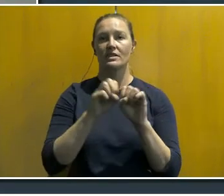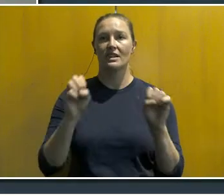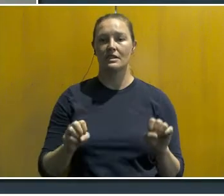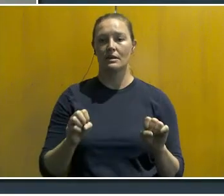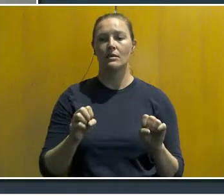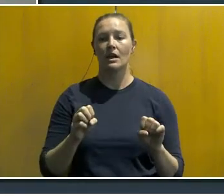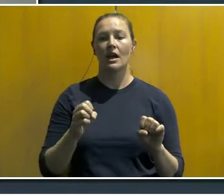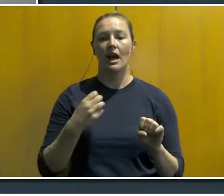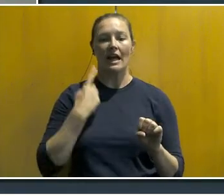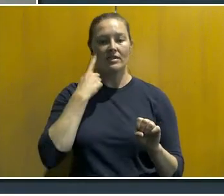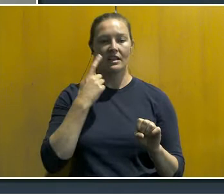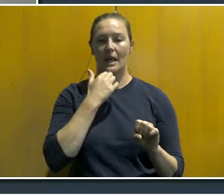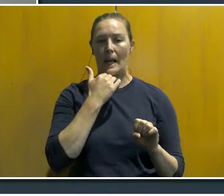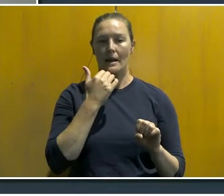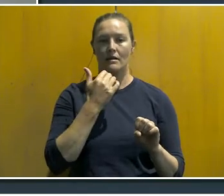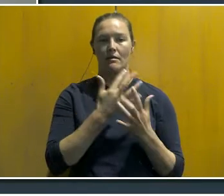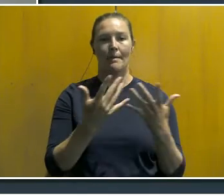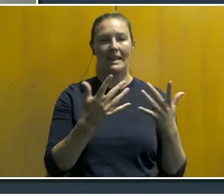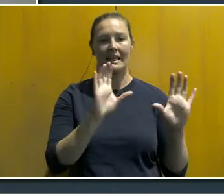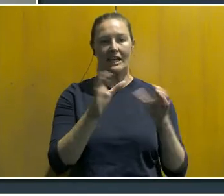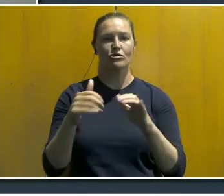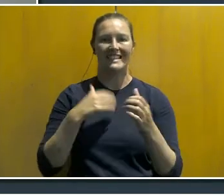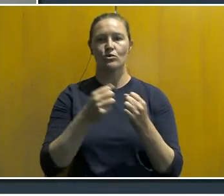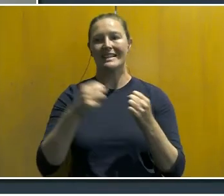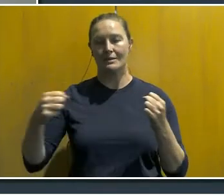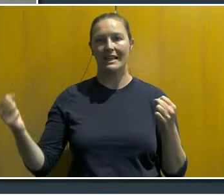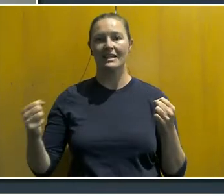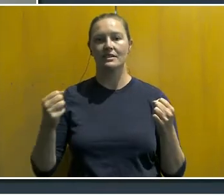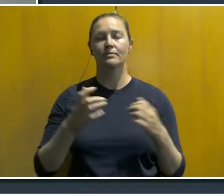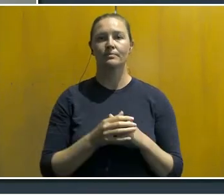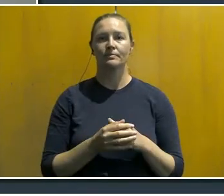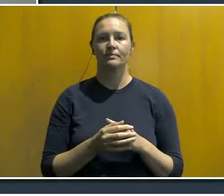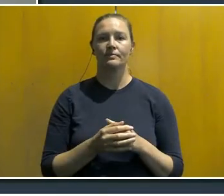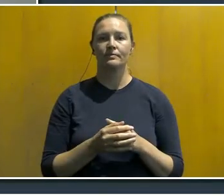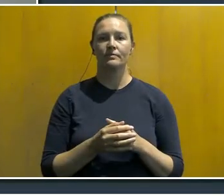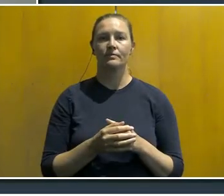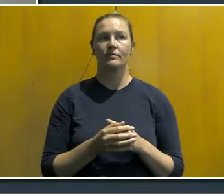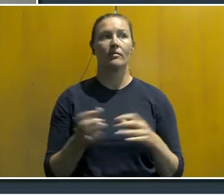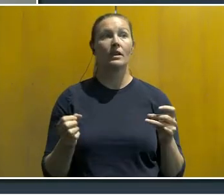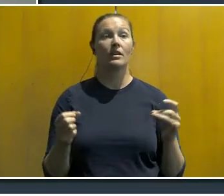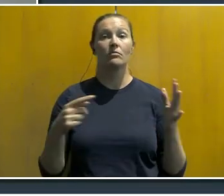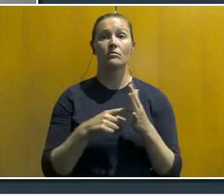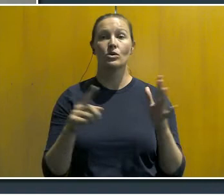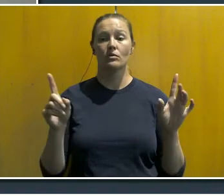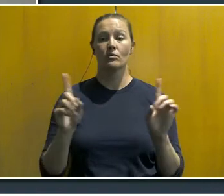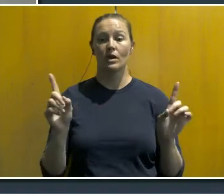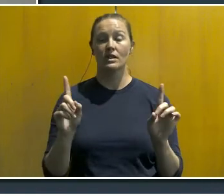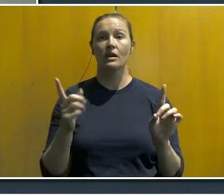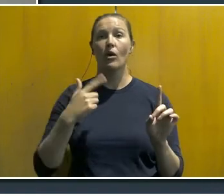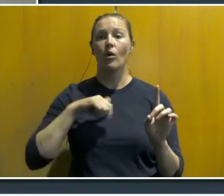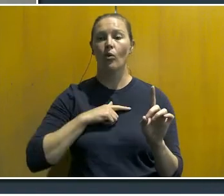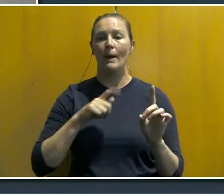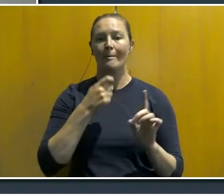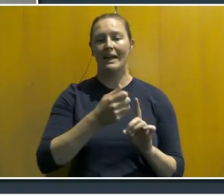categories be increased to recognise the differences between Napier's residential areas. Significantly, that we pay for our